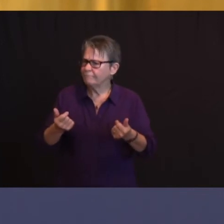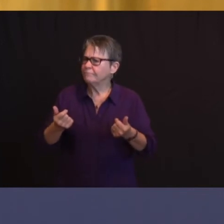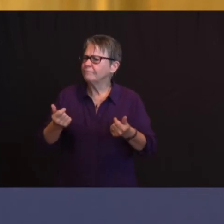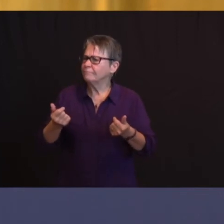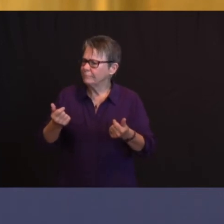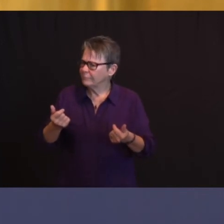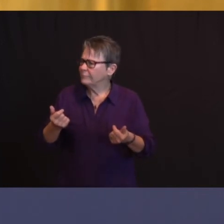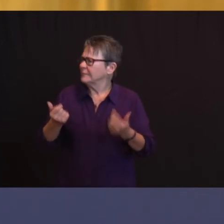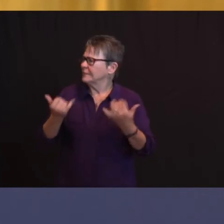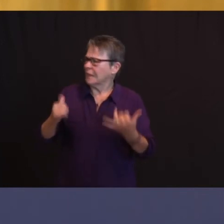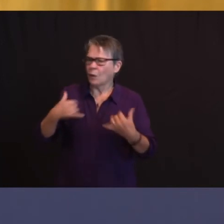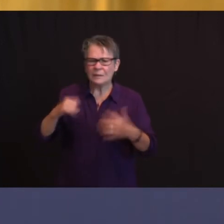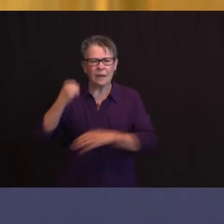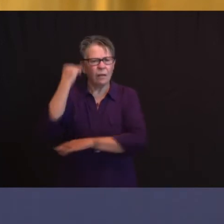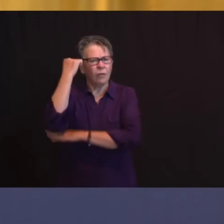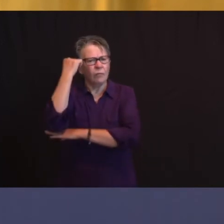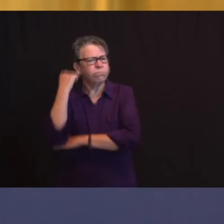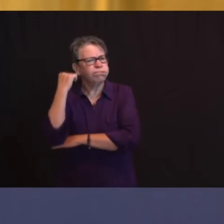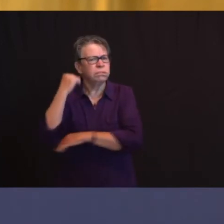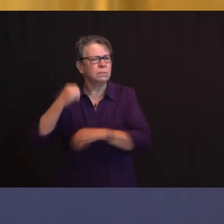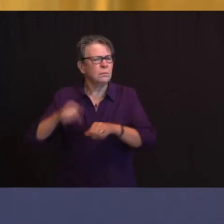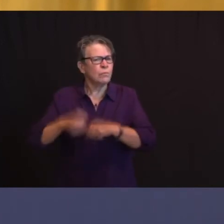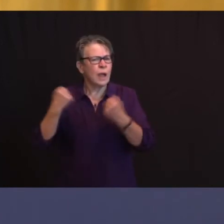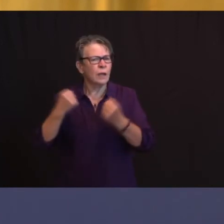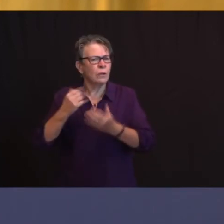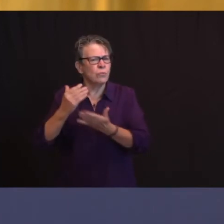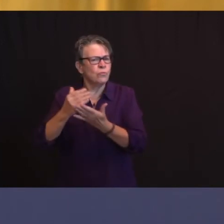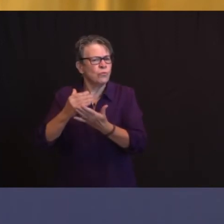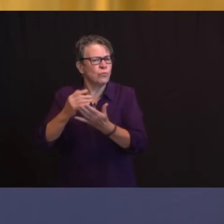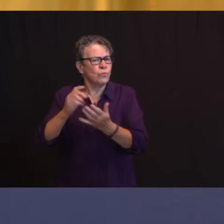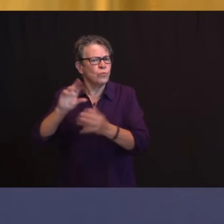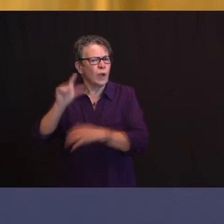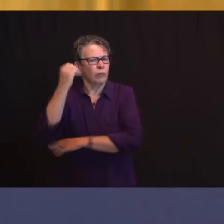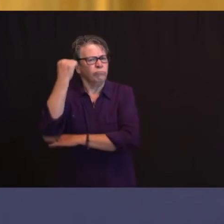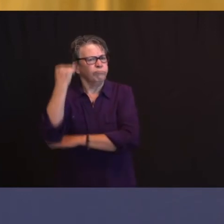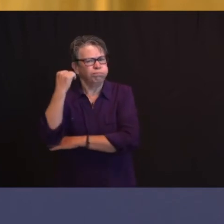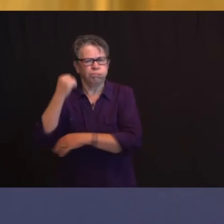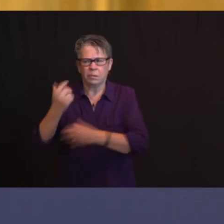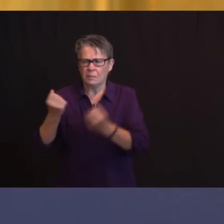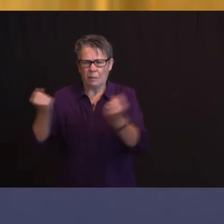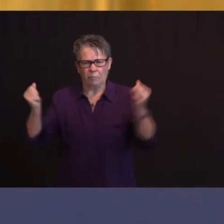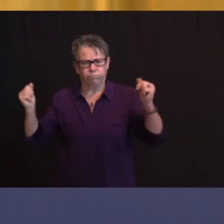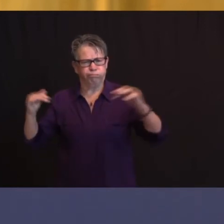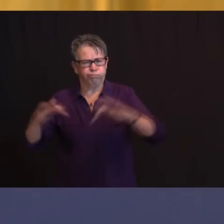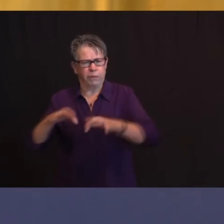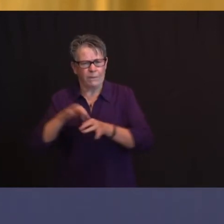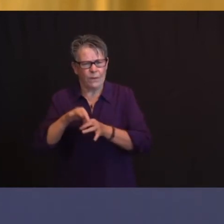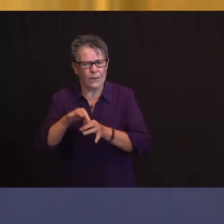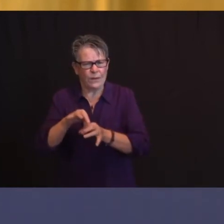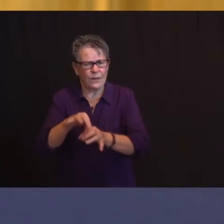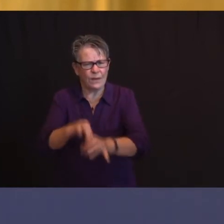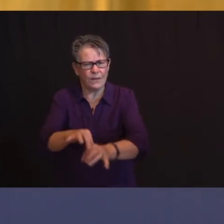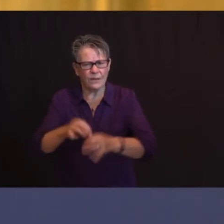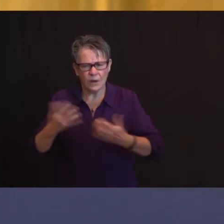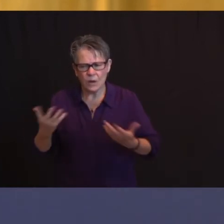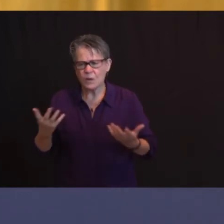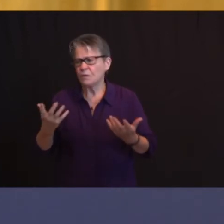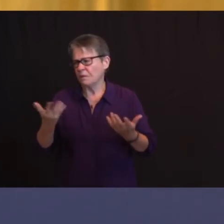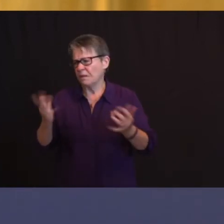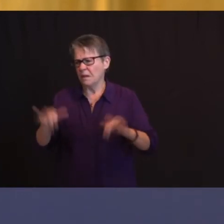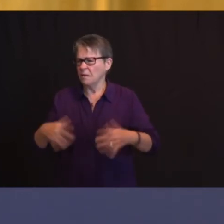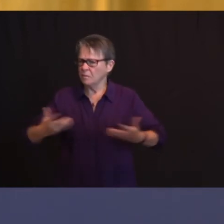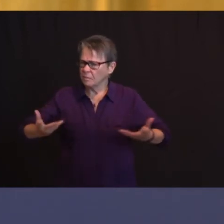highly confident it was a successful election. It'll be successfully certified. I don't have a comparison with